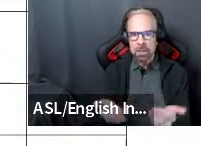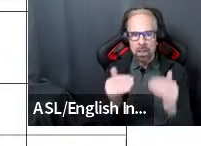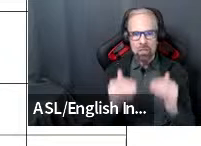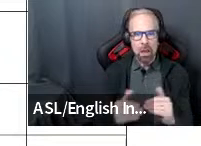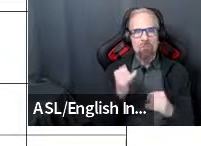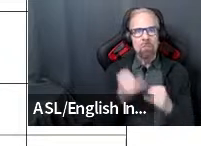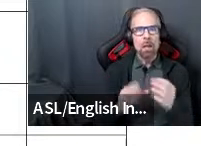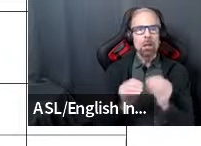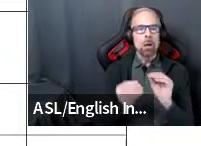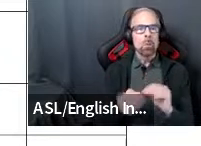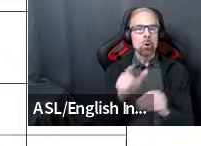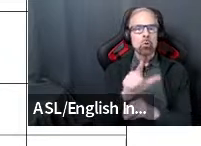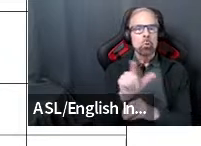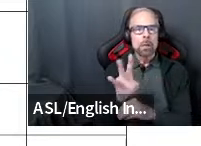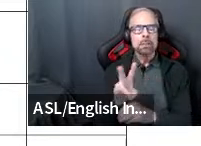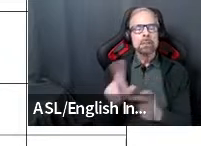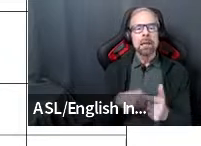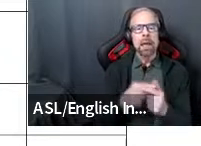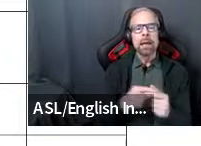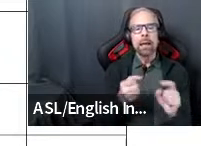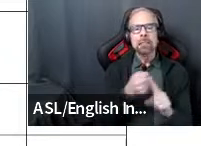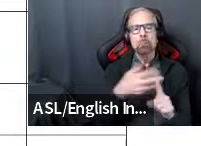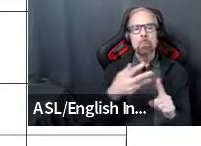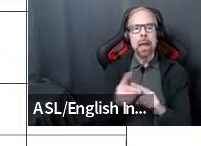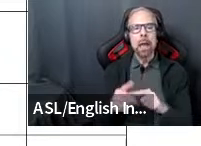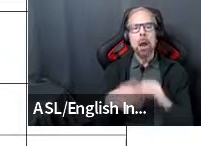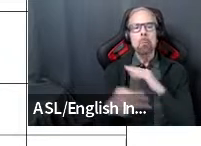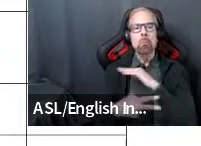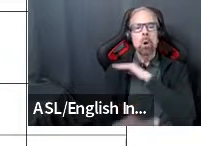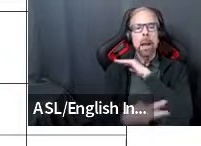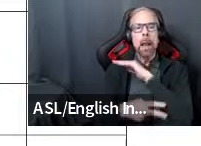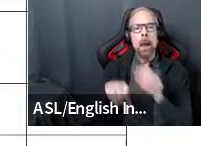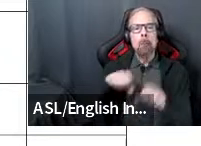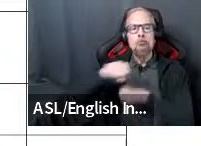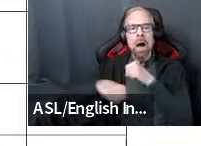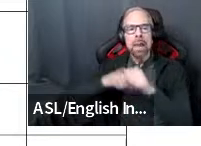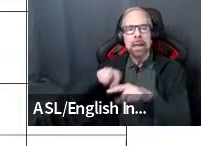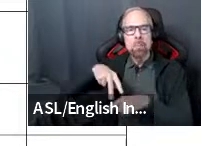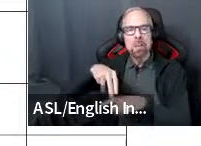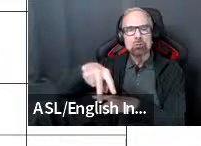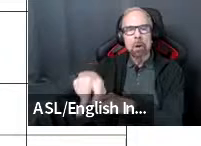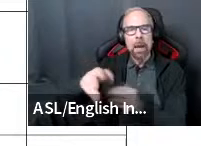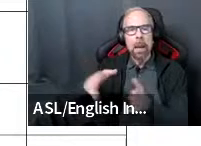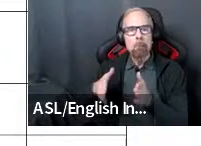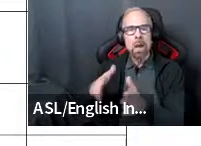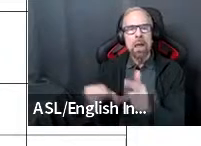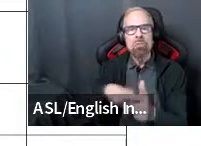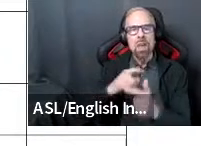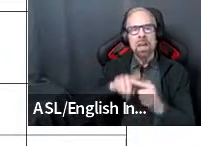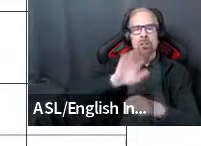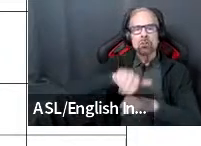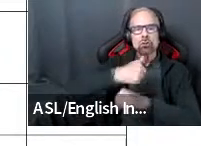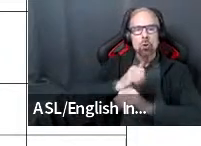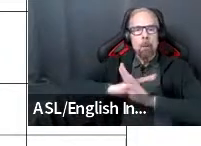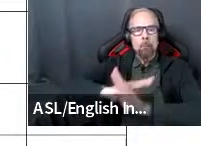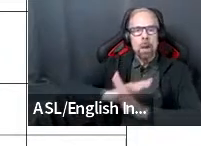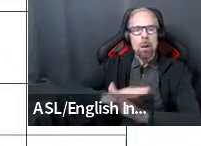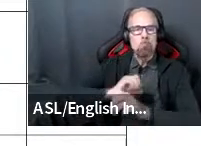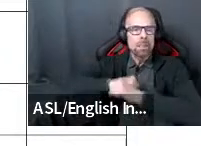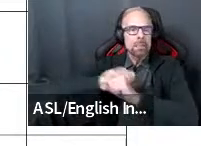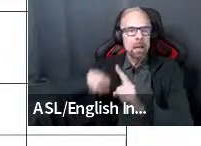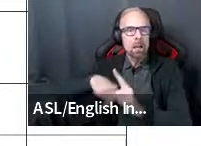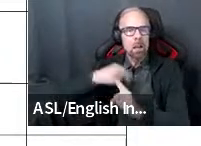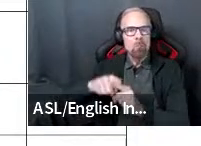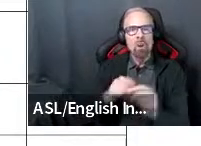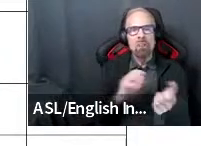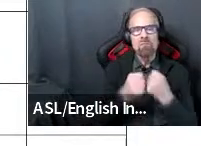number 27, expand the bridge's bike and pedestrian paths and install barriers to separate them from vehicular traffic, enhancing both safety